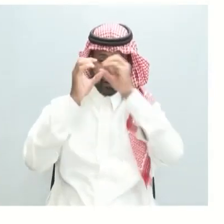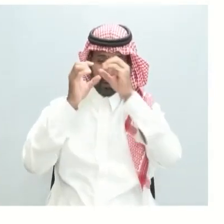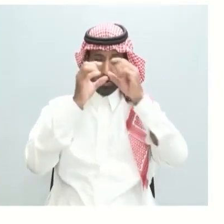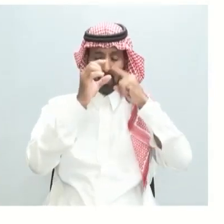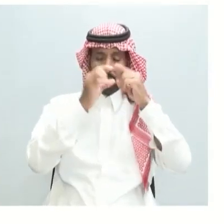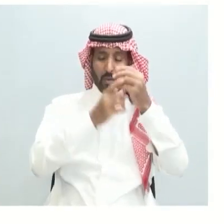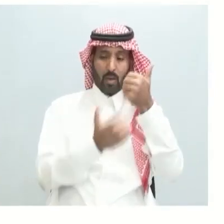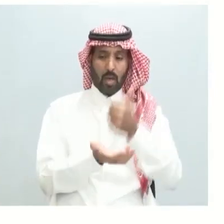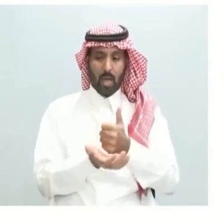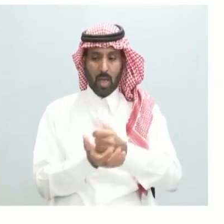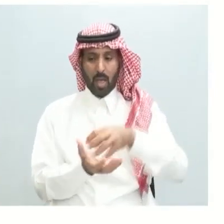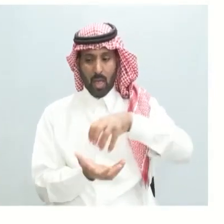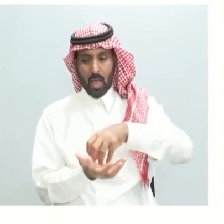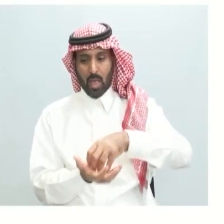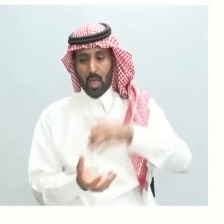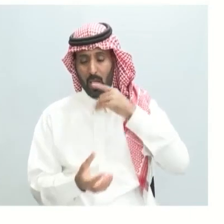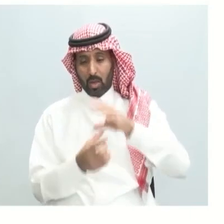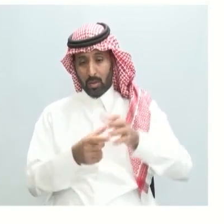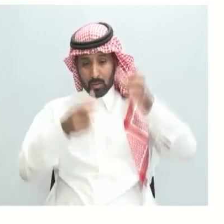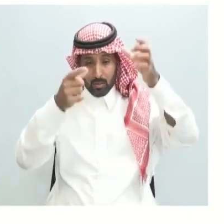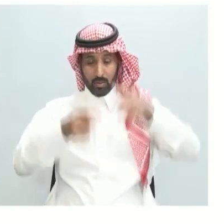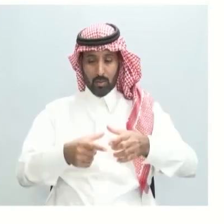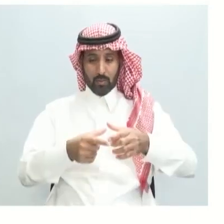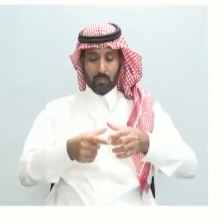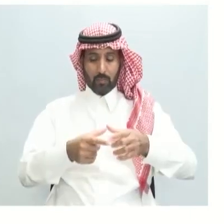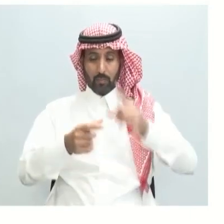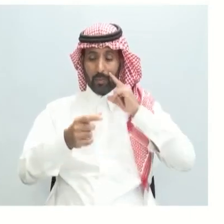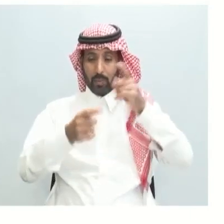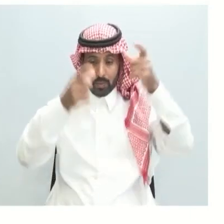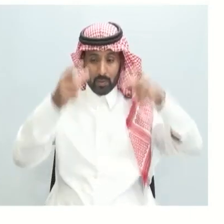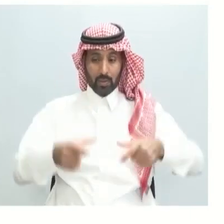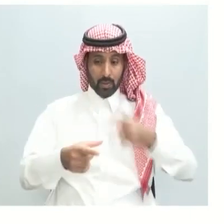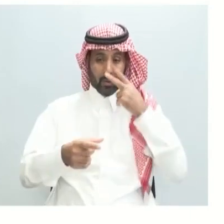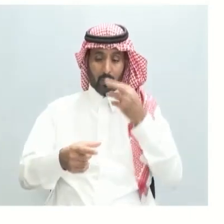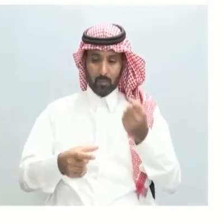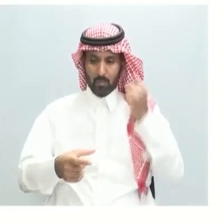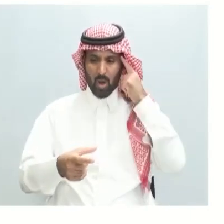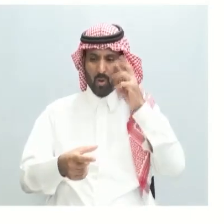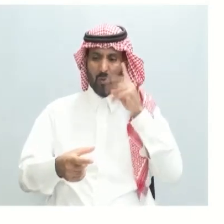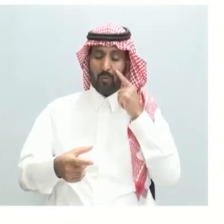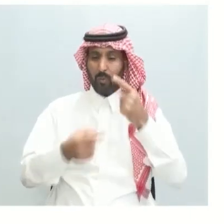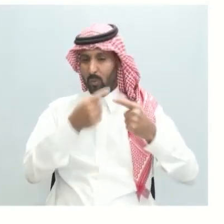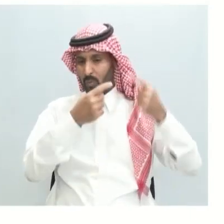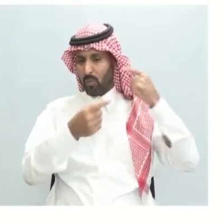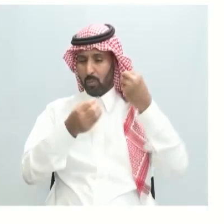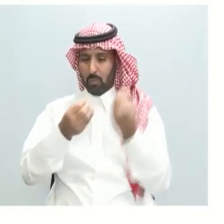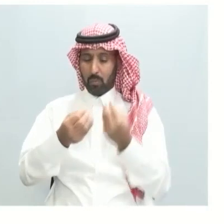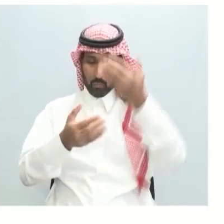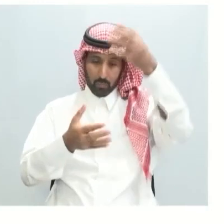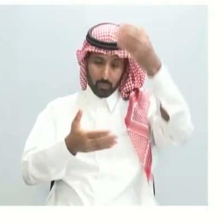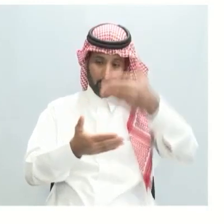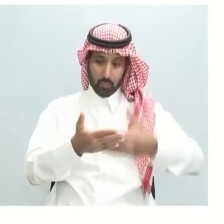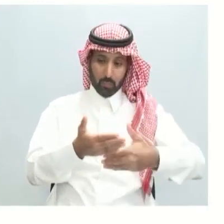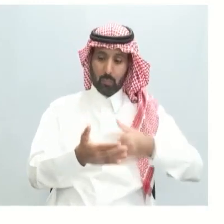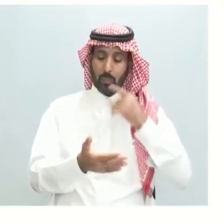octagonal base, had two wooden balconies and a lantern at the top. The minaret is famous for its intricate decoration of calligraphy etched in